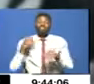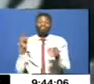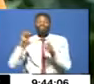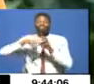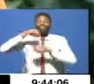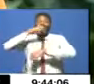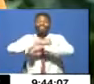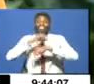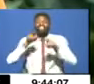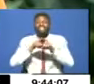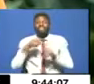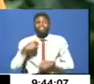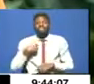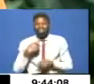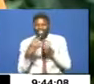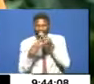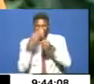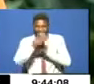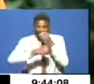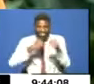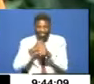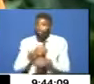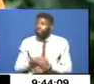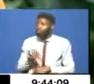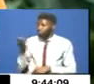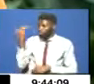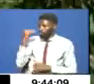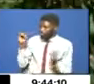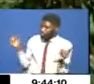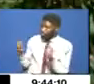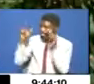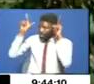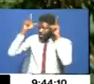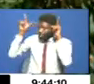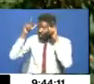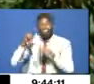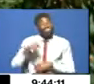like 9 years. So you were a herds boy. I was a herds boy, and